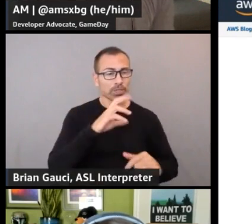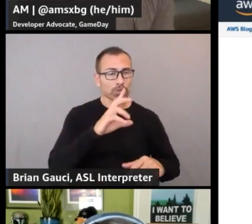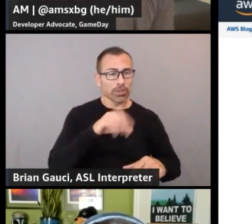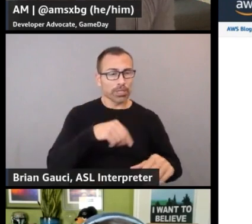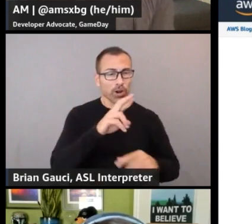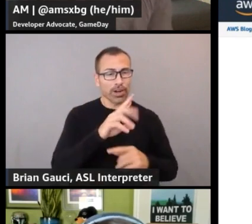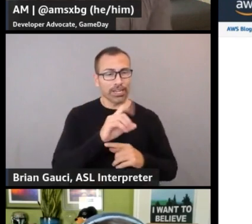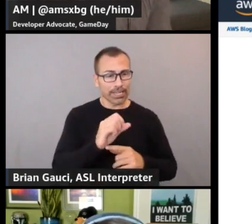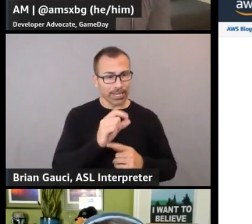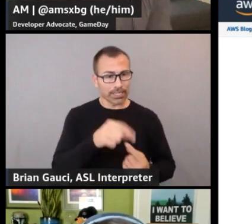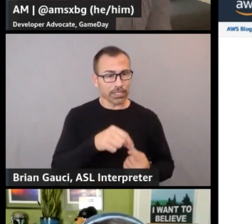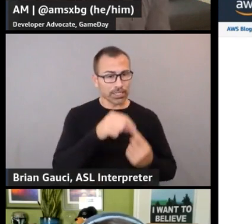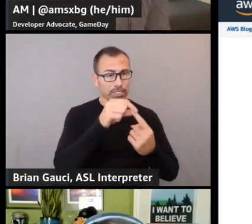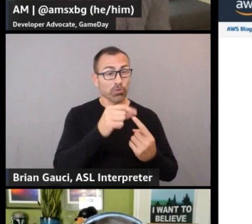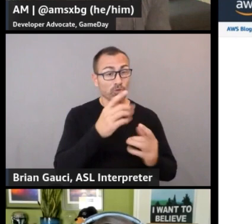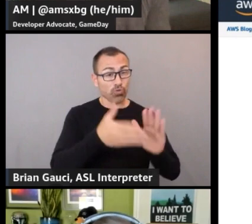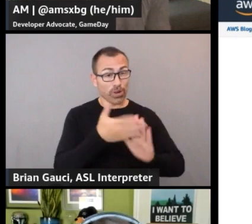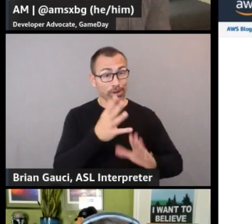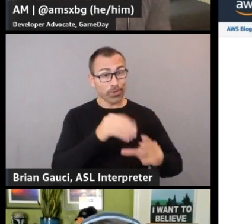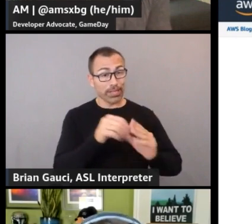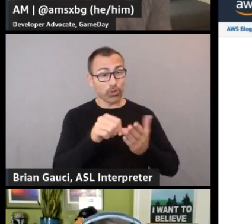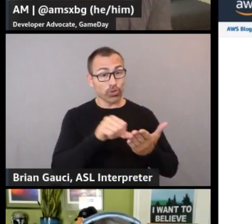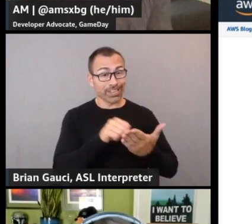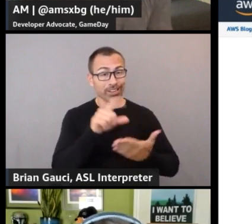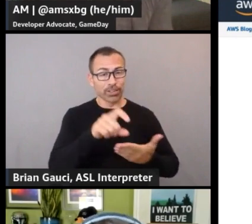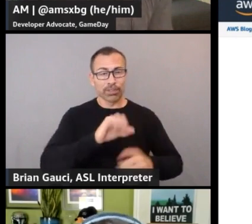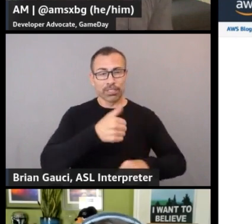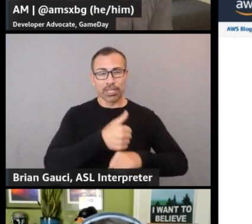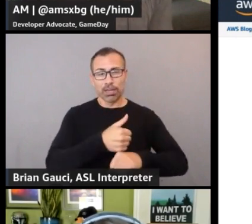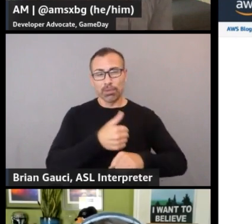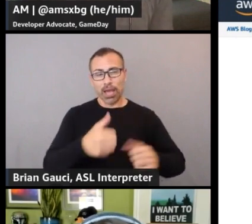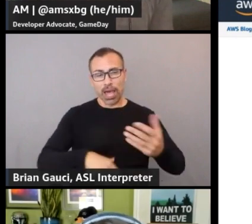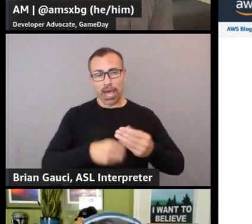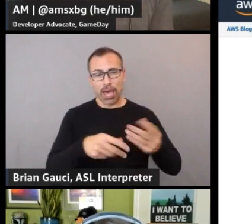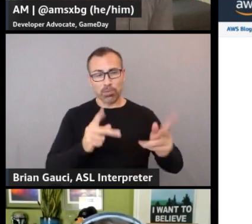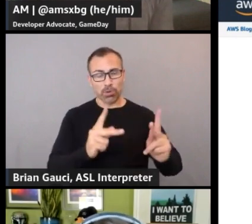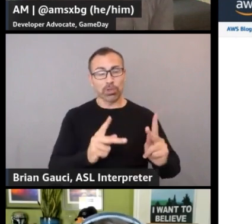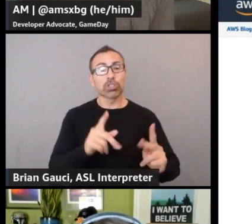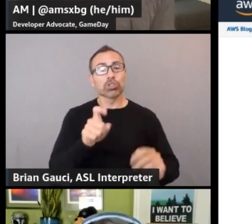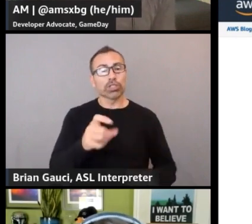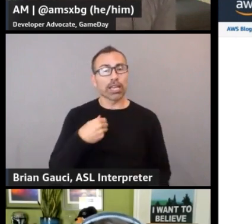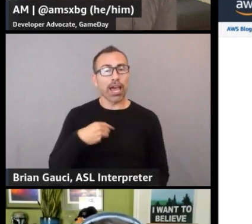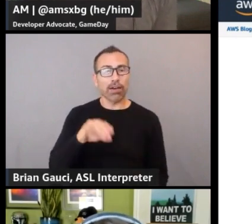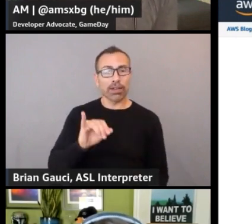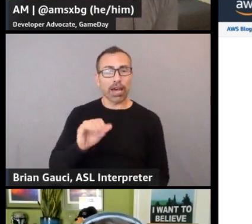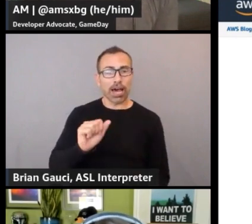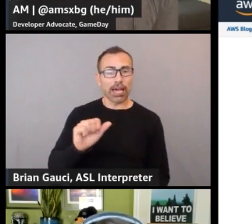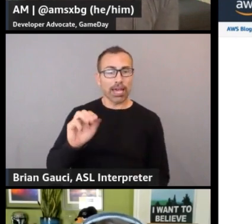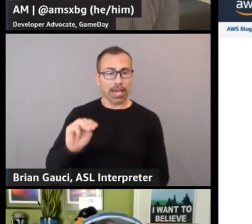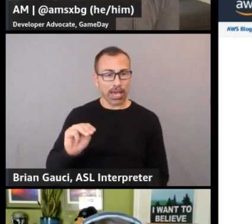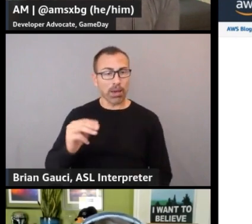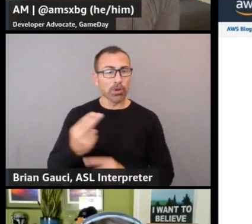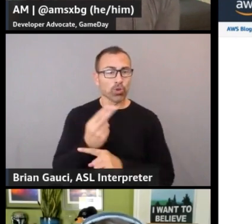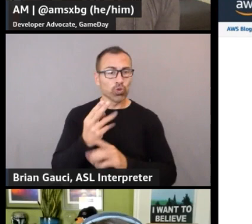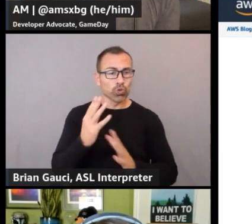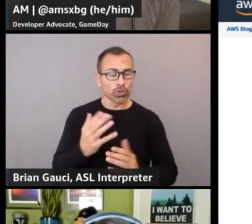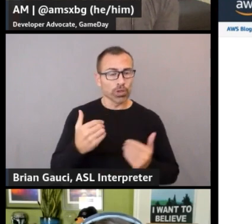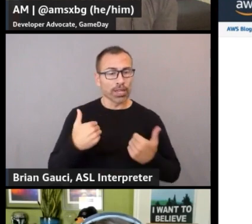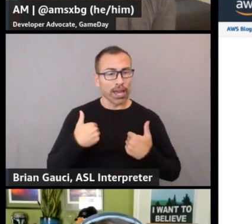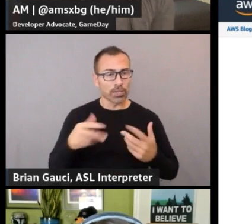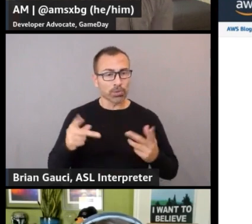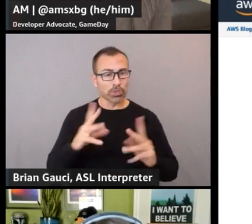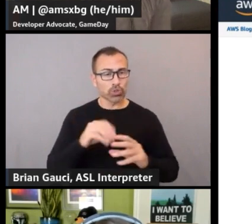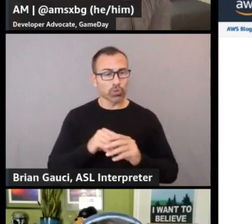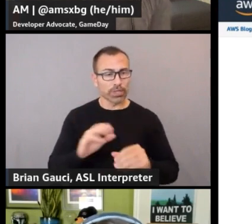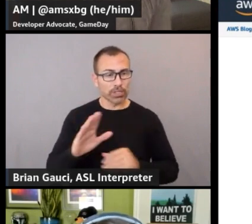we want to run inside your account, we do have to make sure we have what's called an IAM user that has permission in your account. For those who might not know much